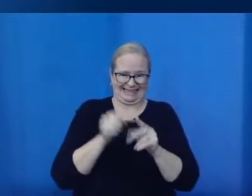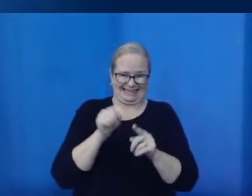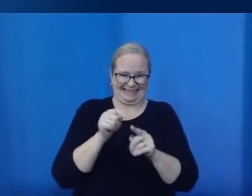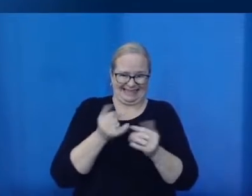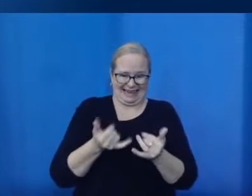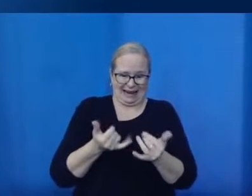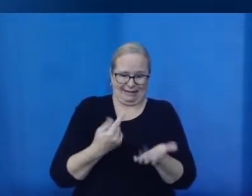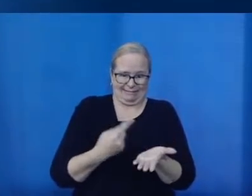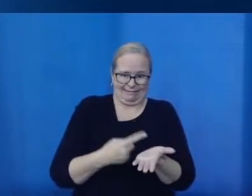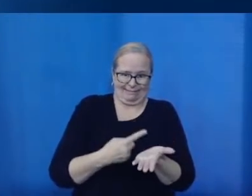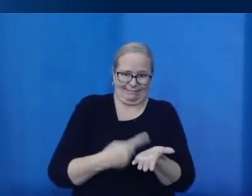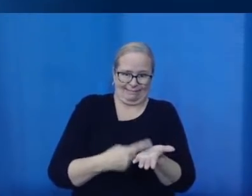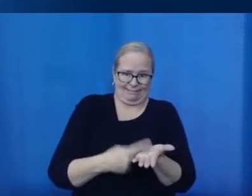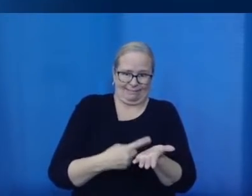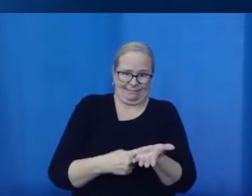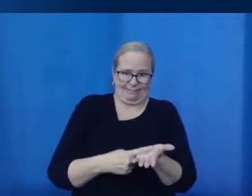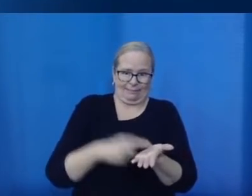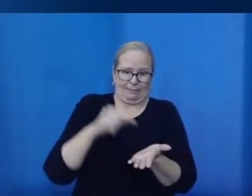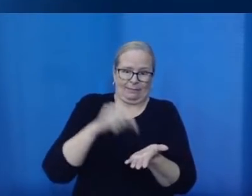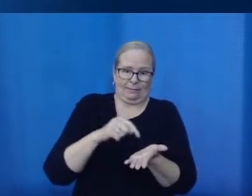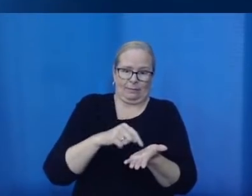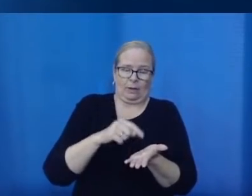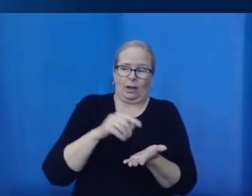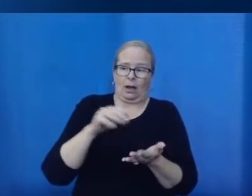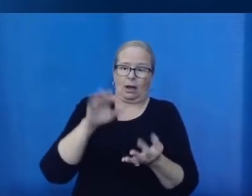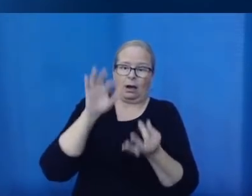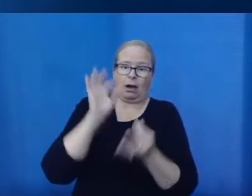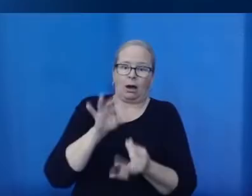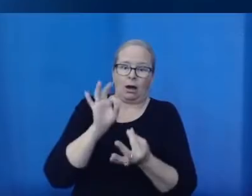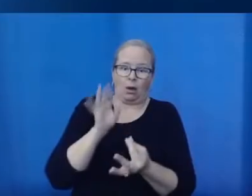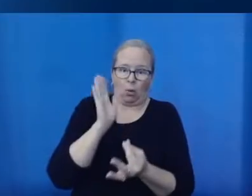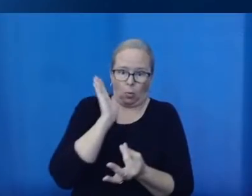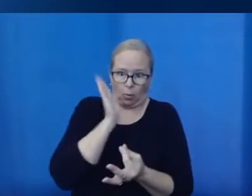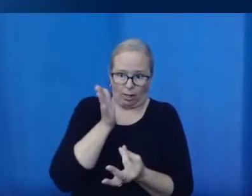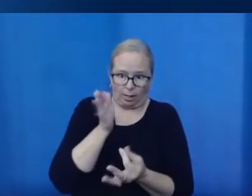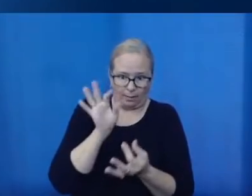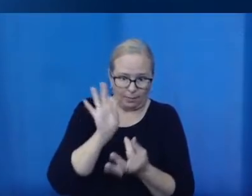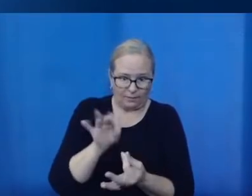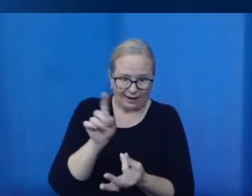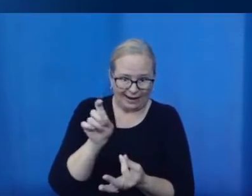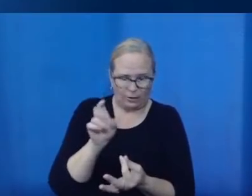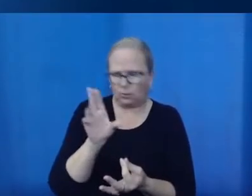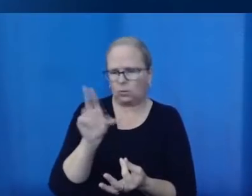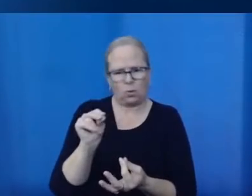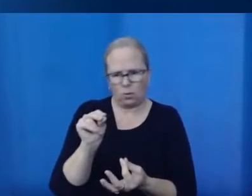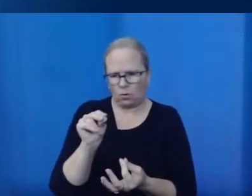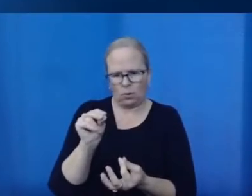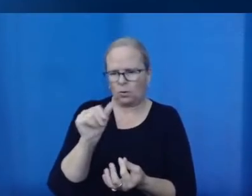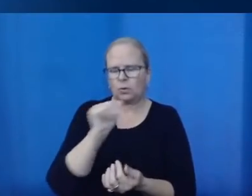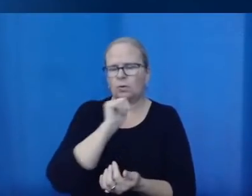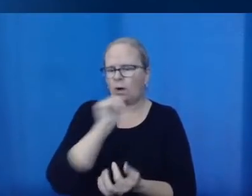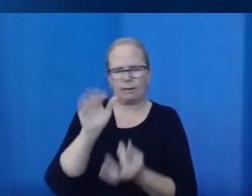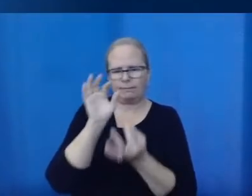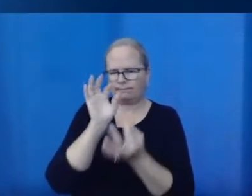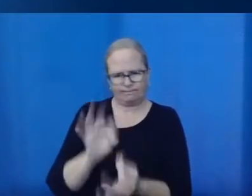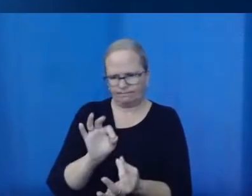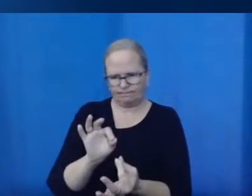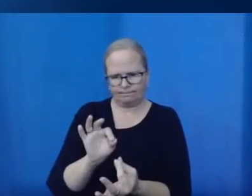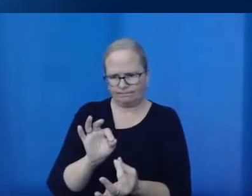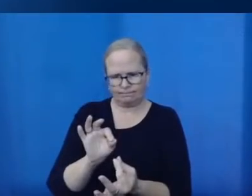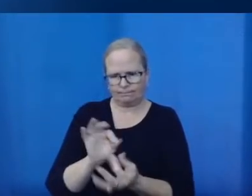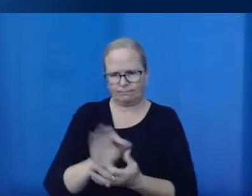any easy answers to the effect of COVID-19 and the current state of the world and how it was affecting each of